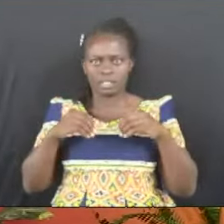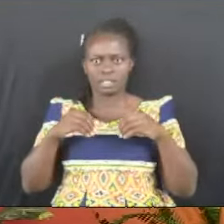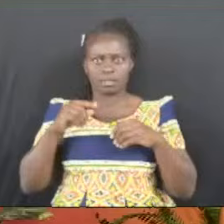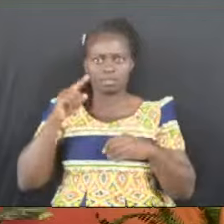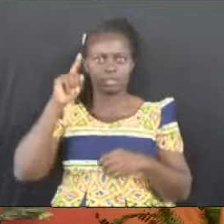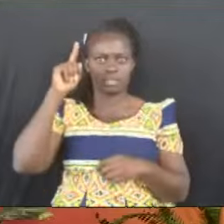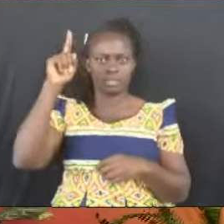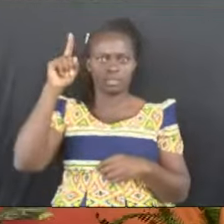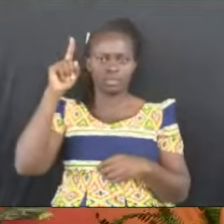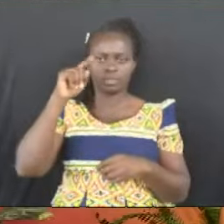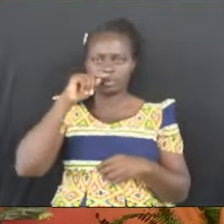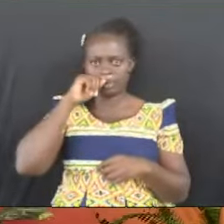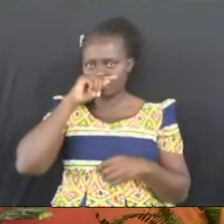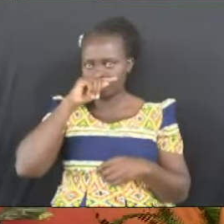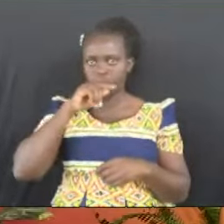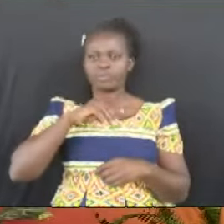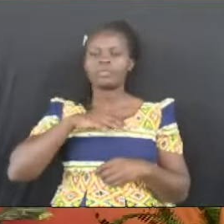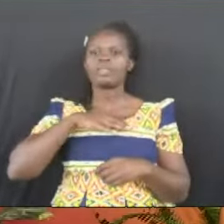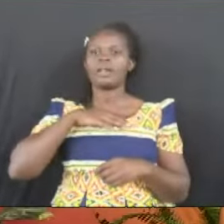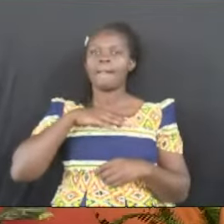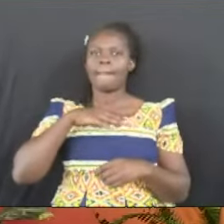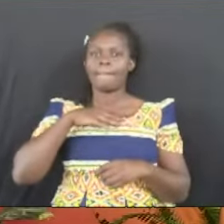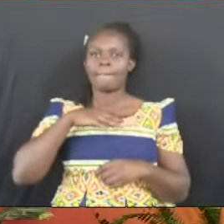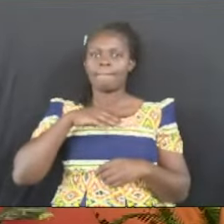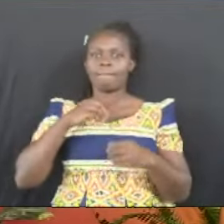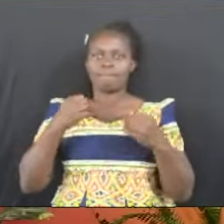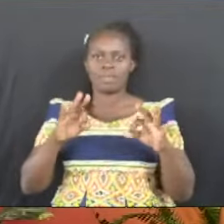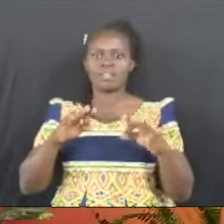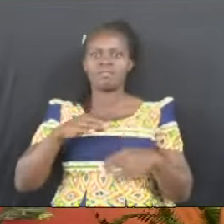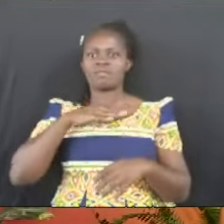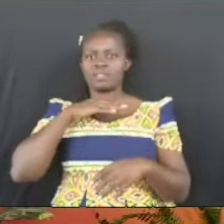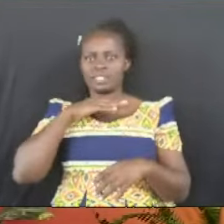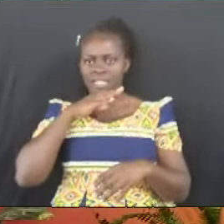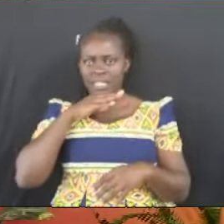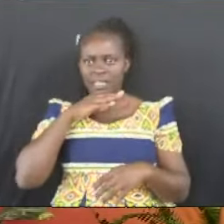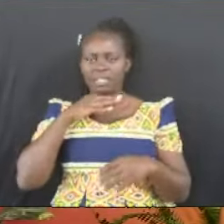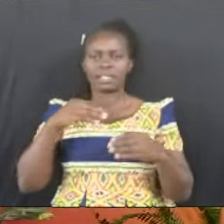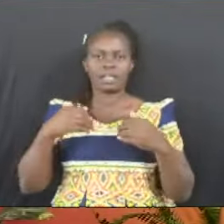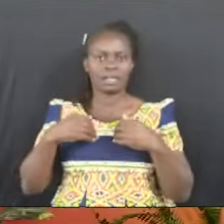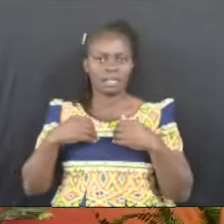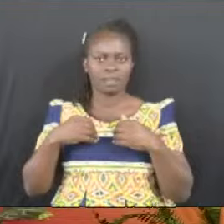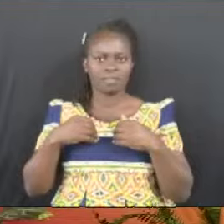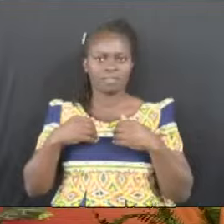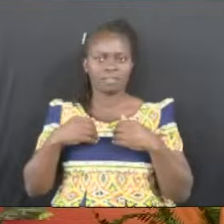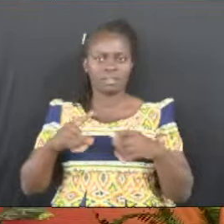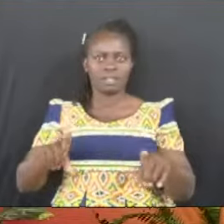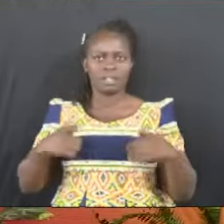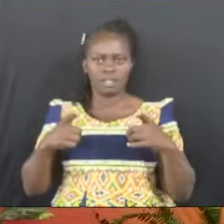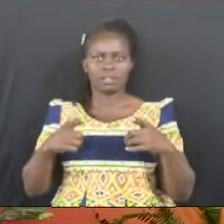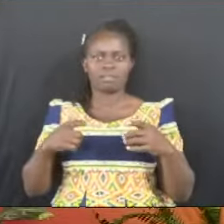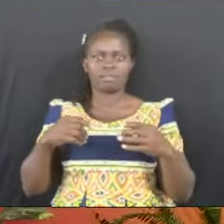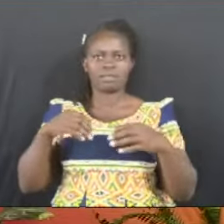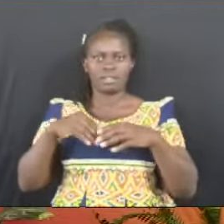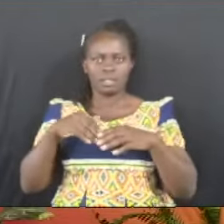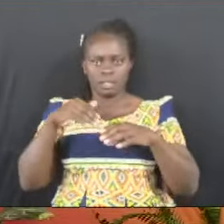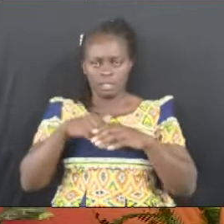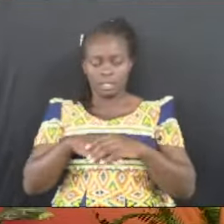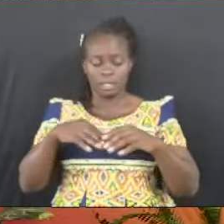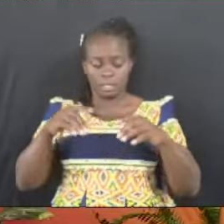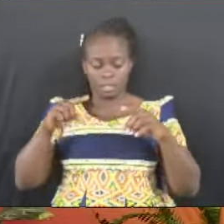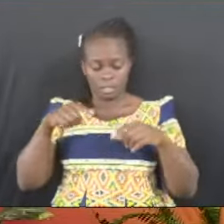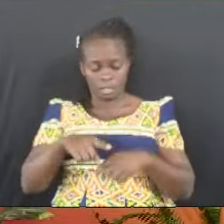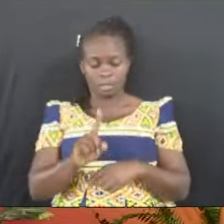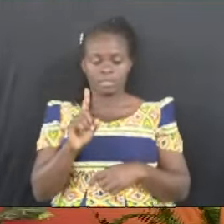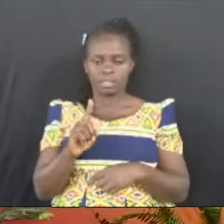even if they don't die, but they still have life in themselves. We thank you for listening to